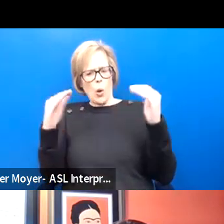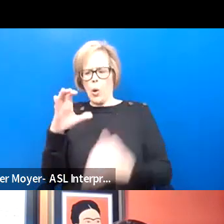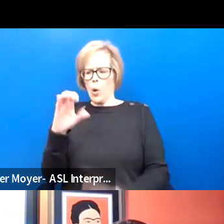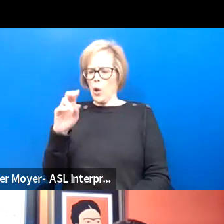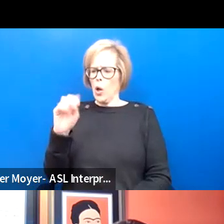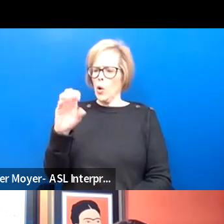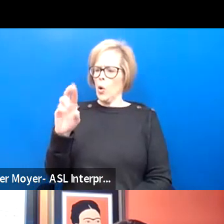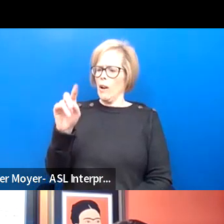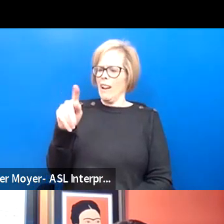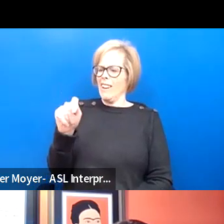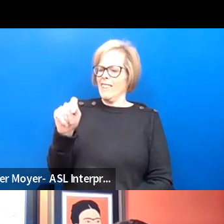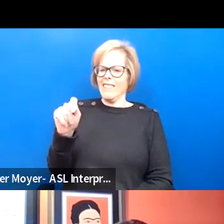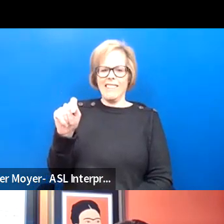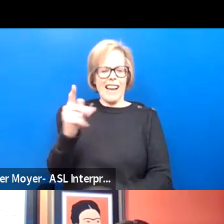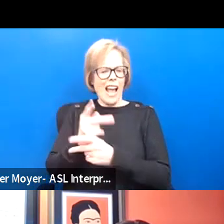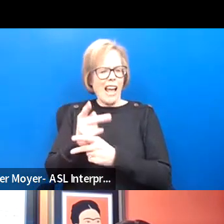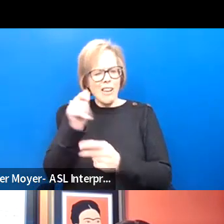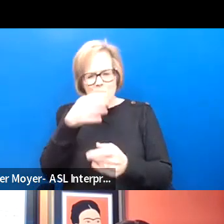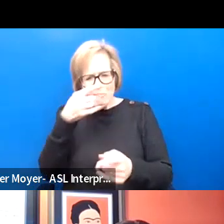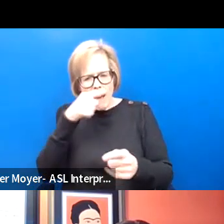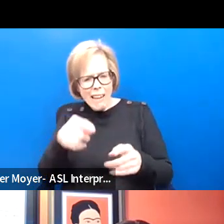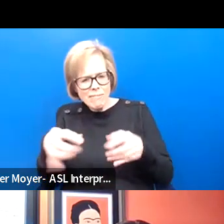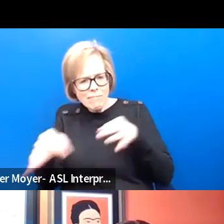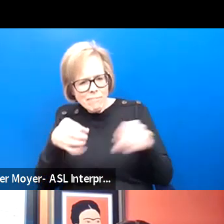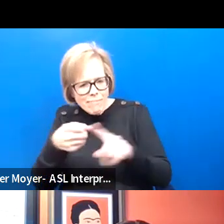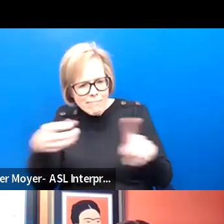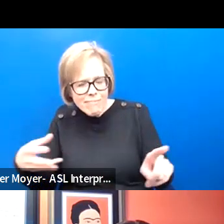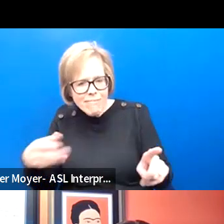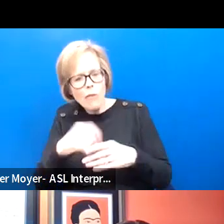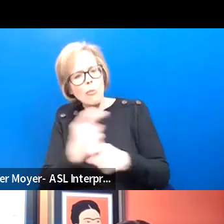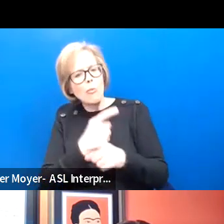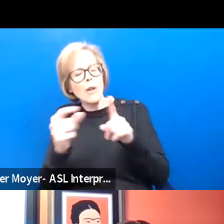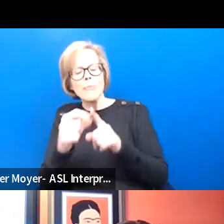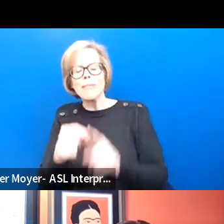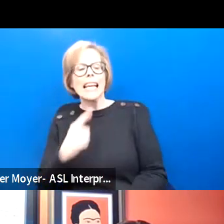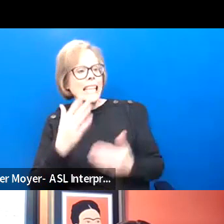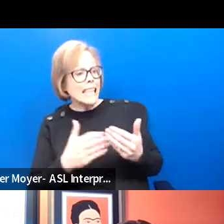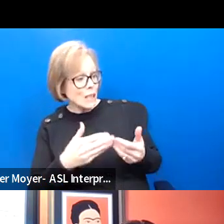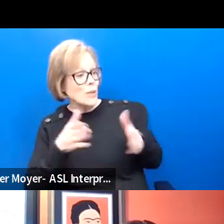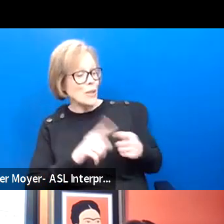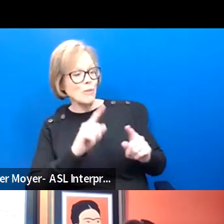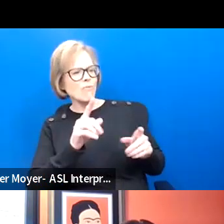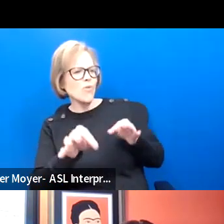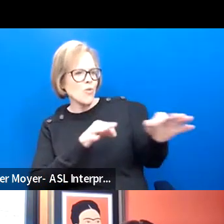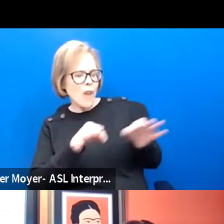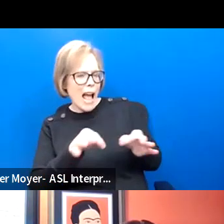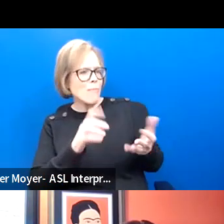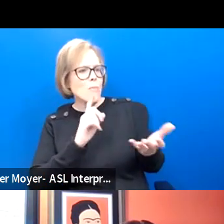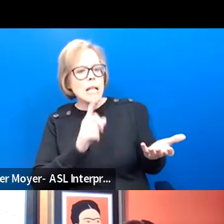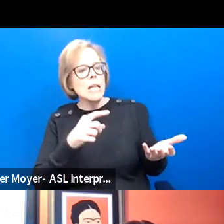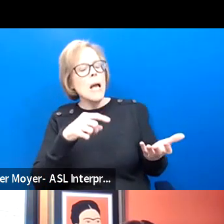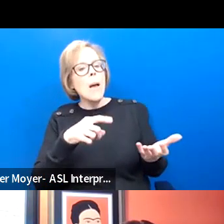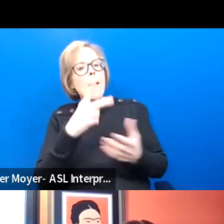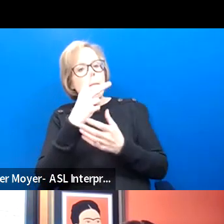could you explain that to us in more normal terms? Well, the easiest way to describe it at baseline is just that